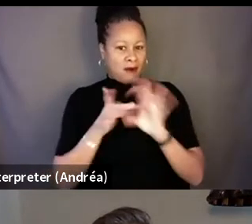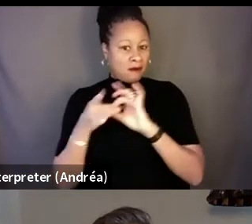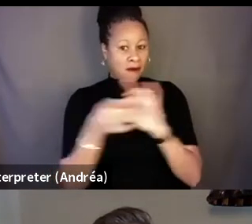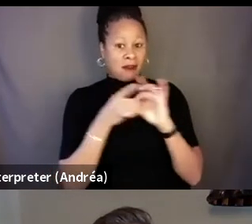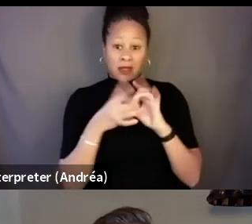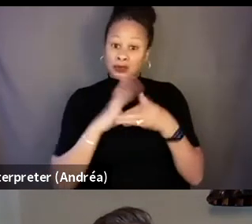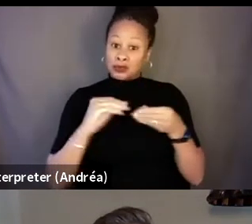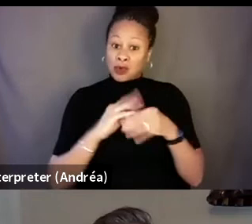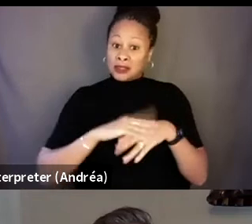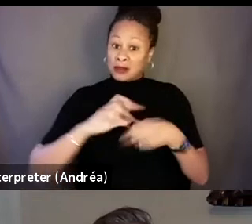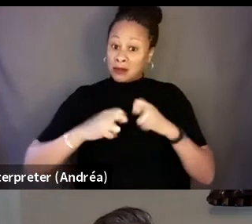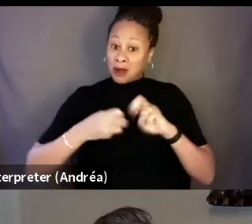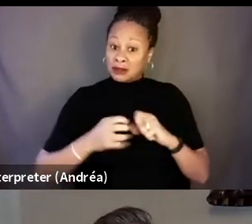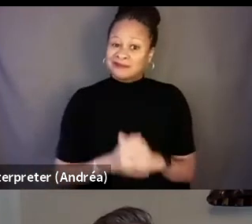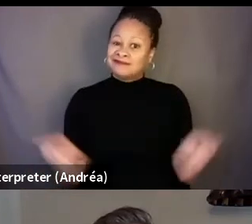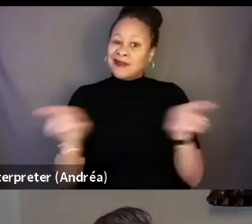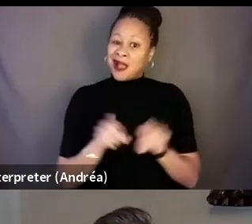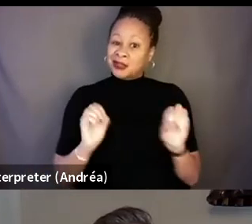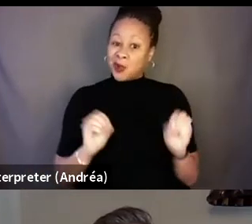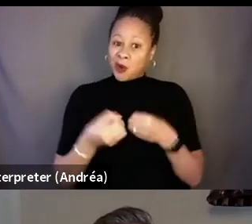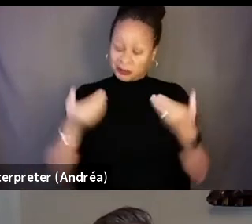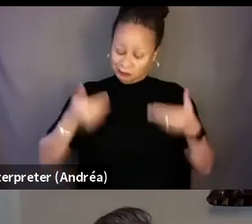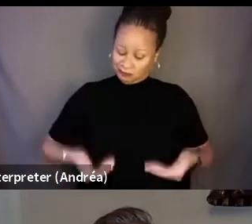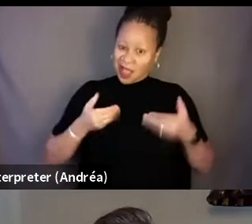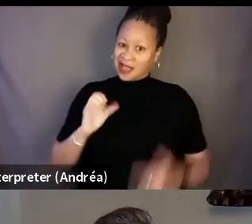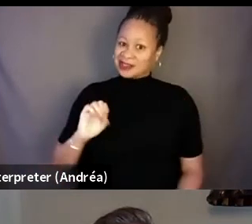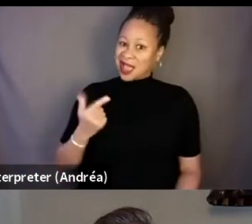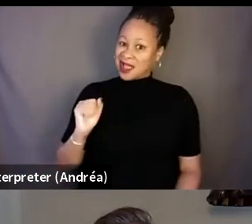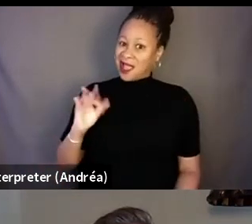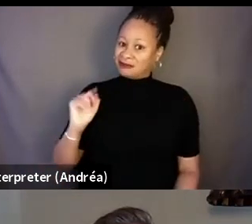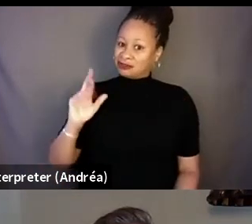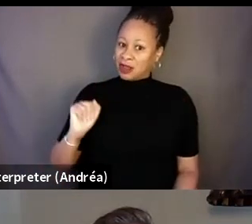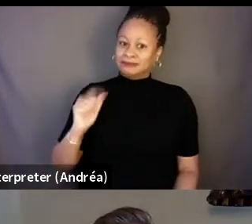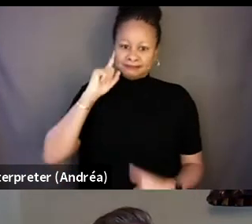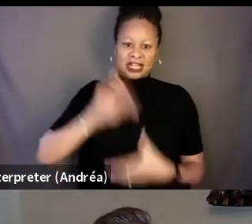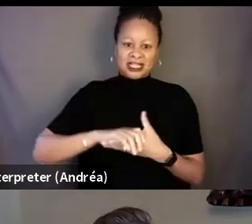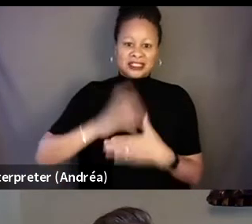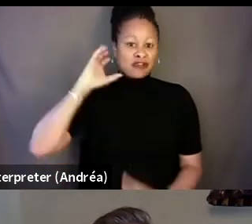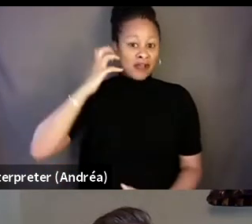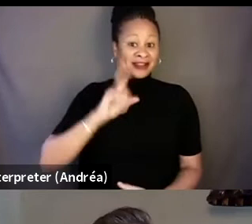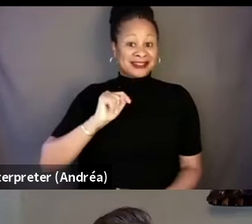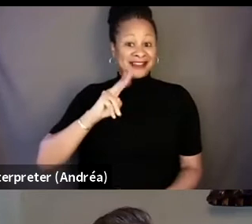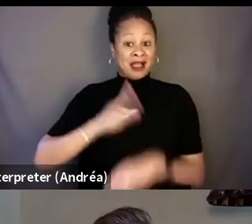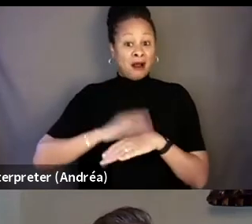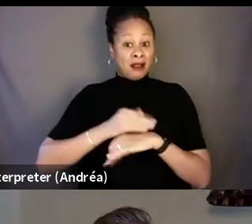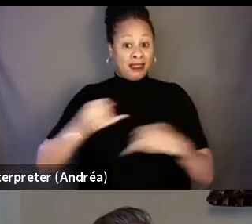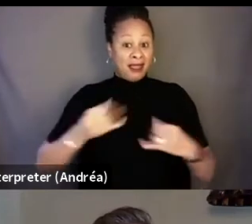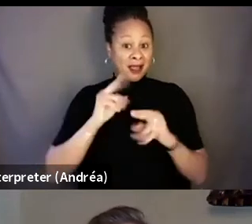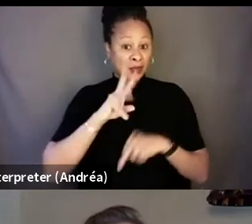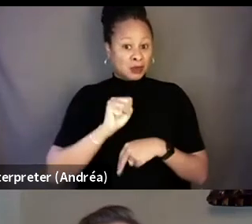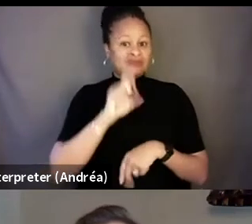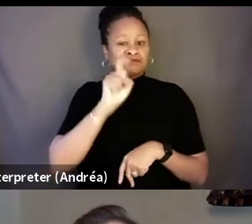and issues. So as an organization, SAG-AFTRA believes that radio, television, online news organizations should